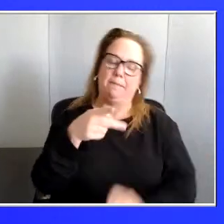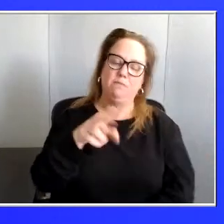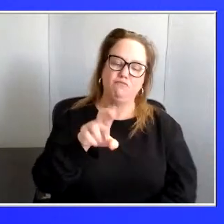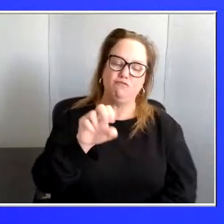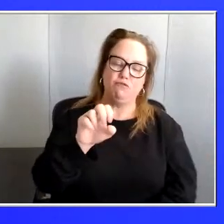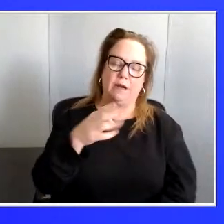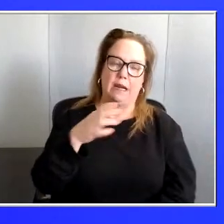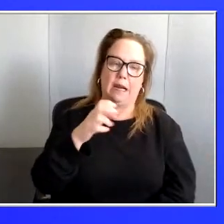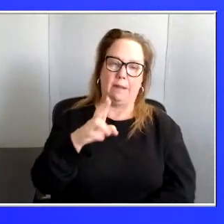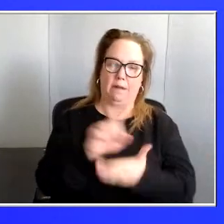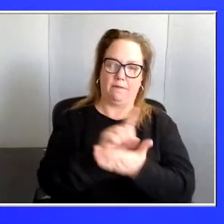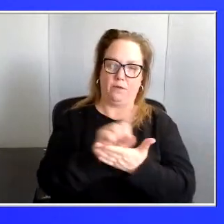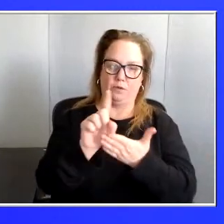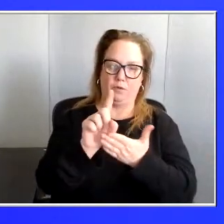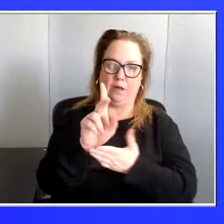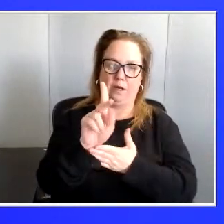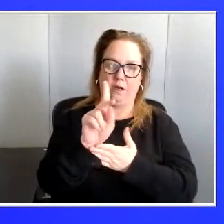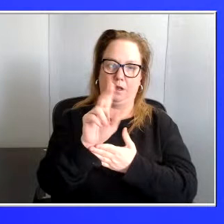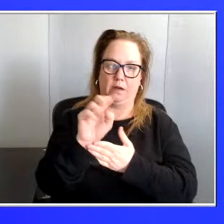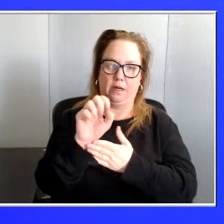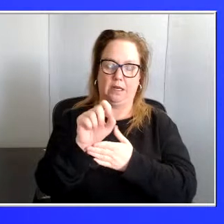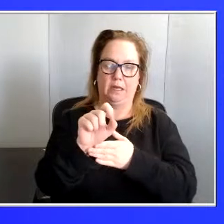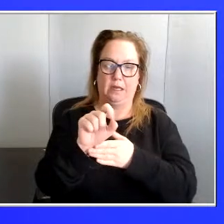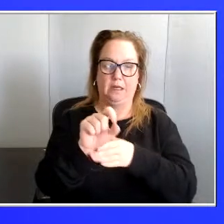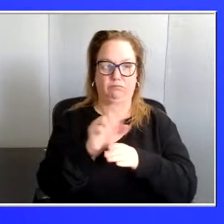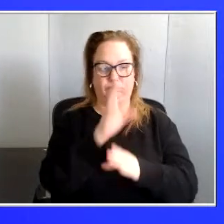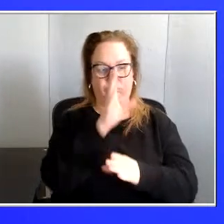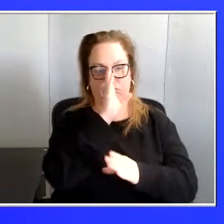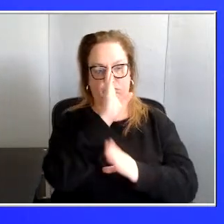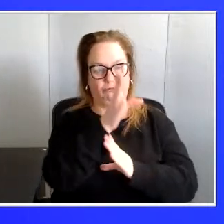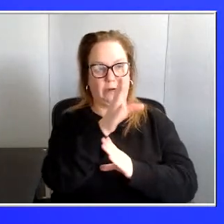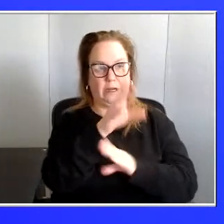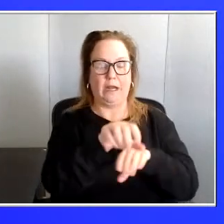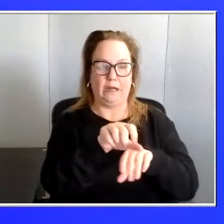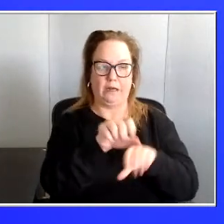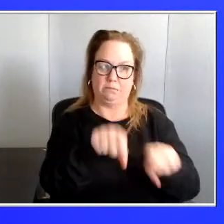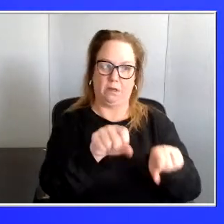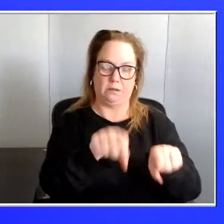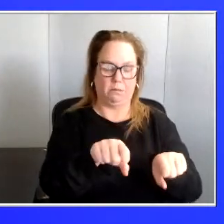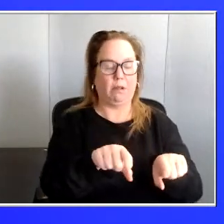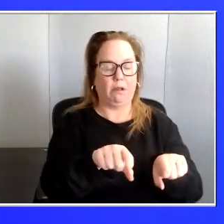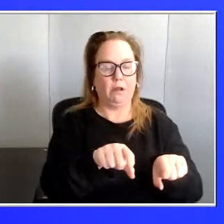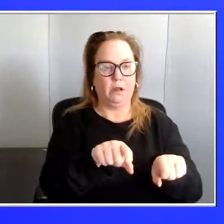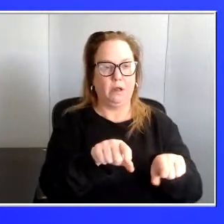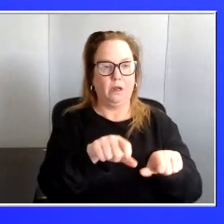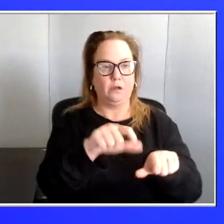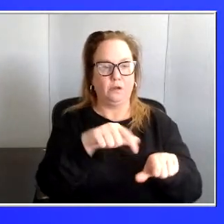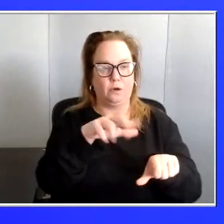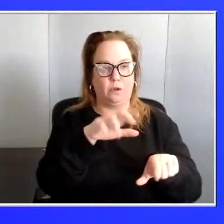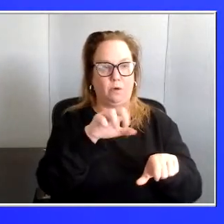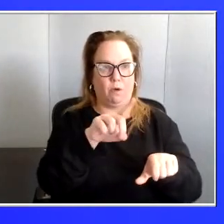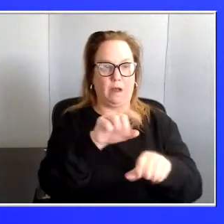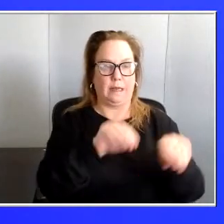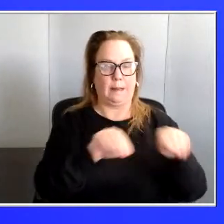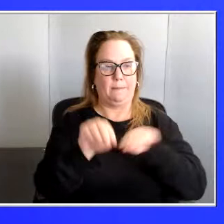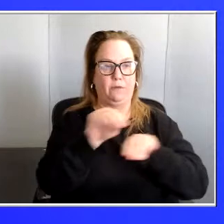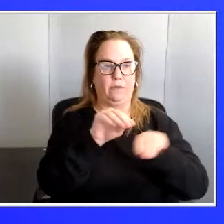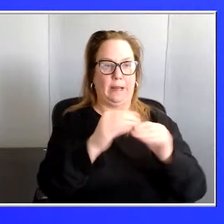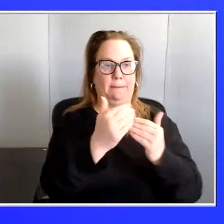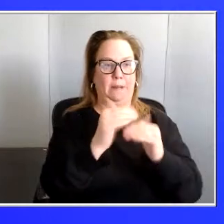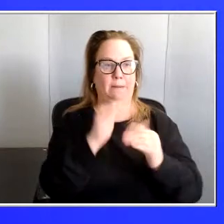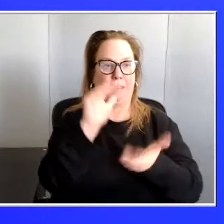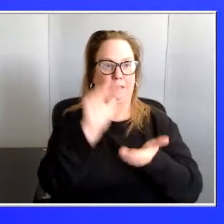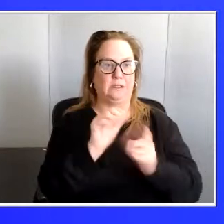1 we want to get the knee perfectly straight, or as straight as we can get it, turn the quad back on and minimize swelling.